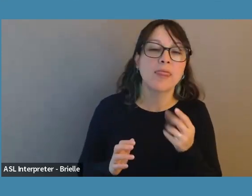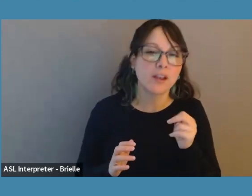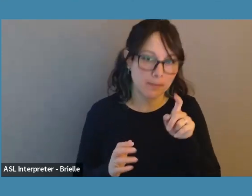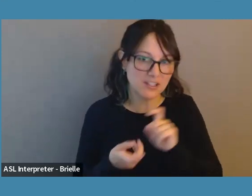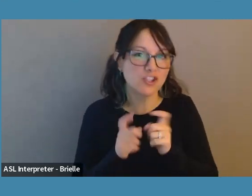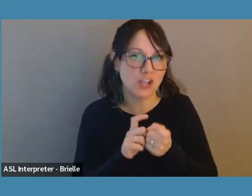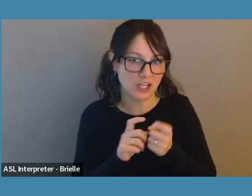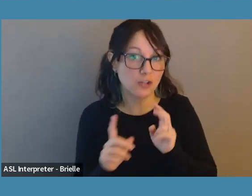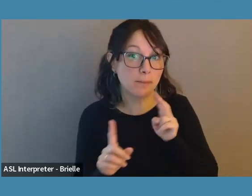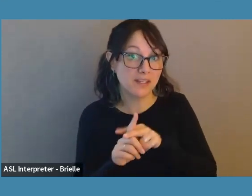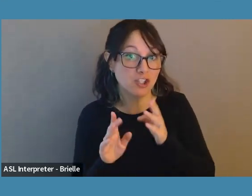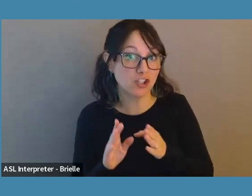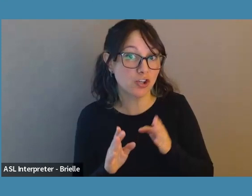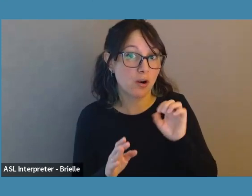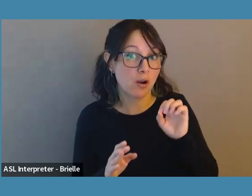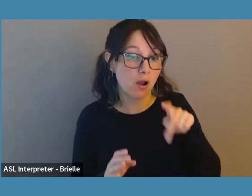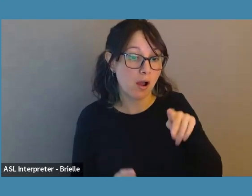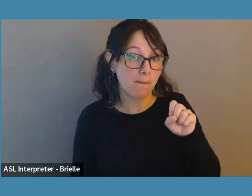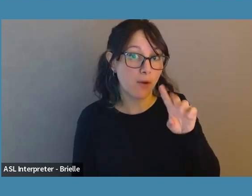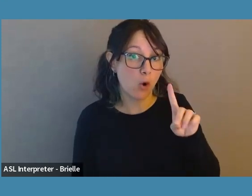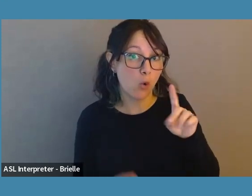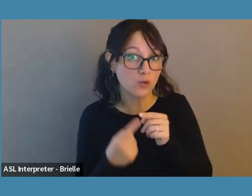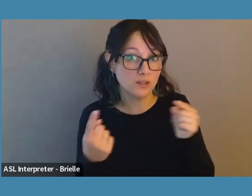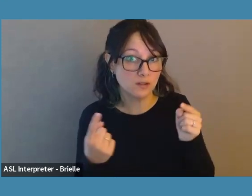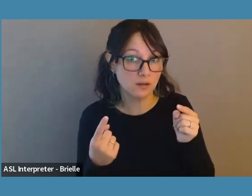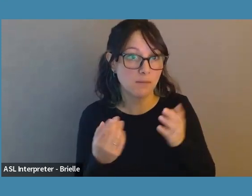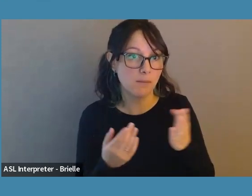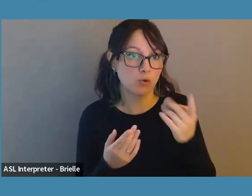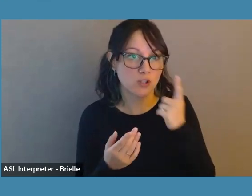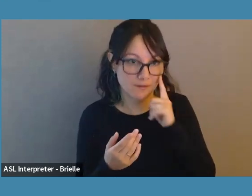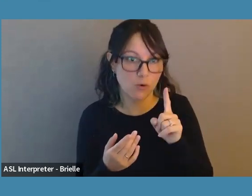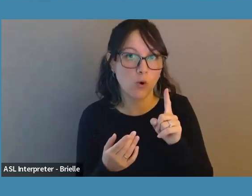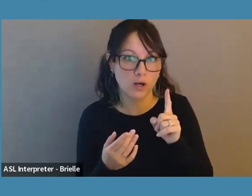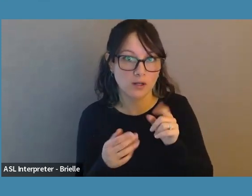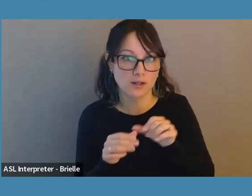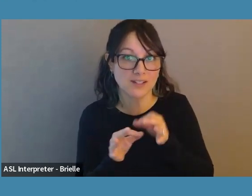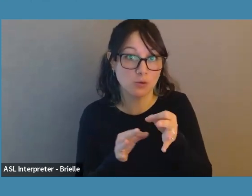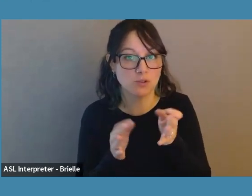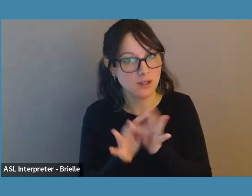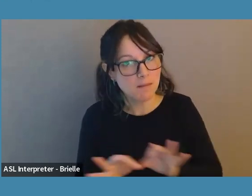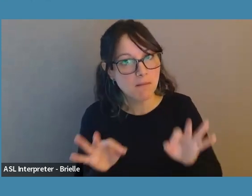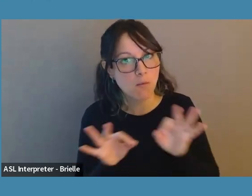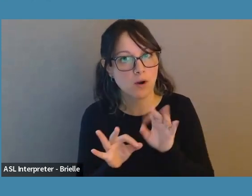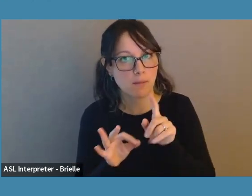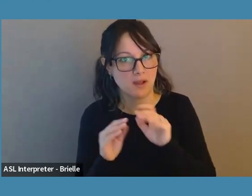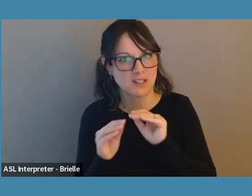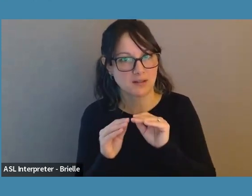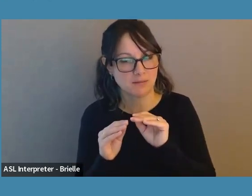say petitioner's opposed motion for continuance. So you just want to make sure that's accurate.